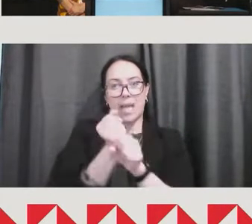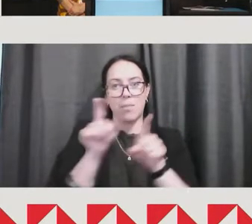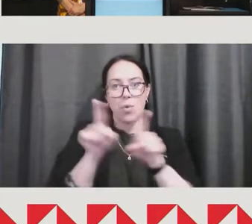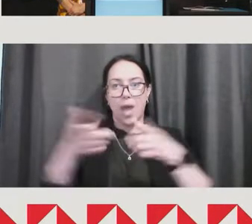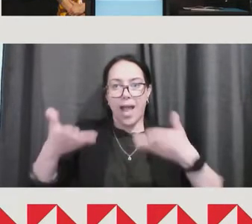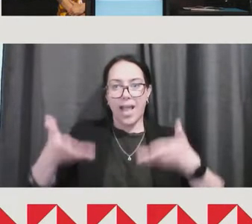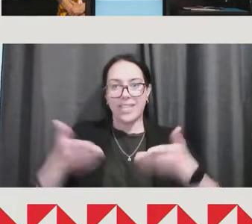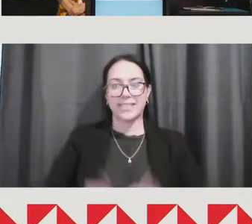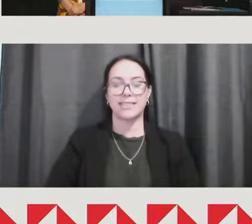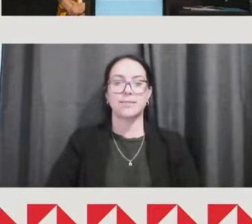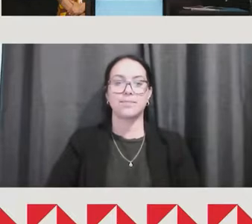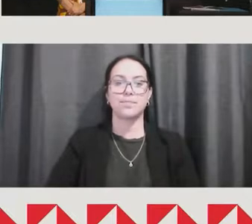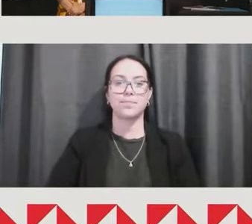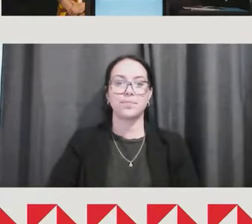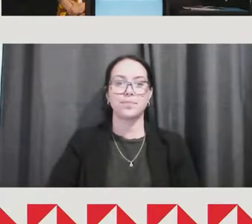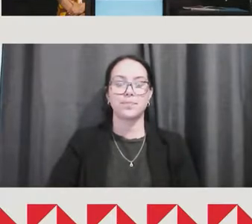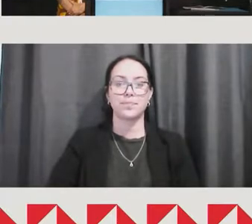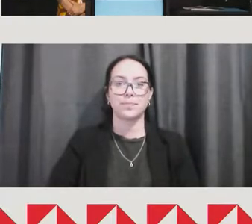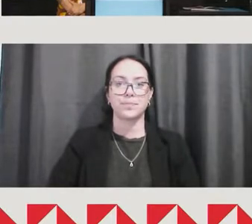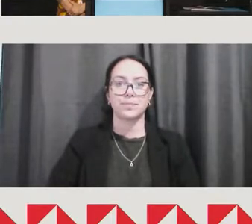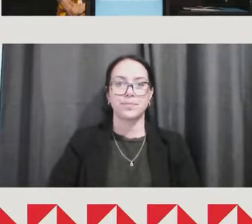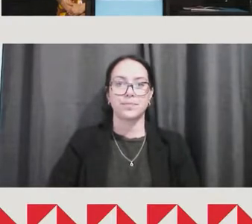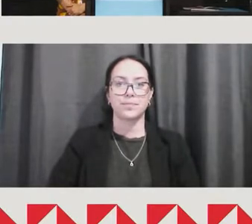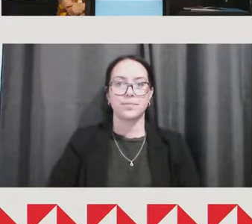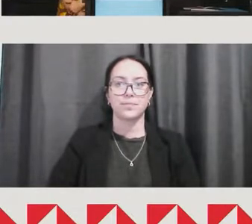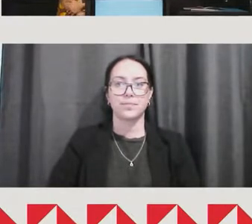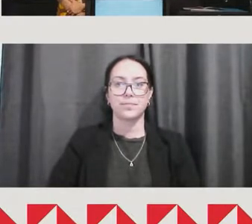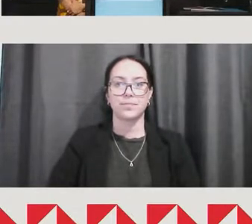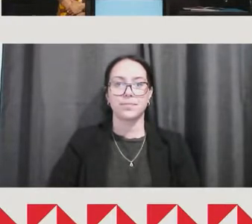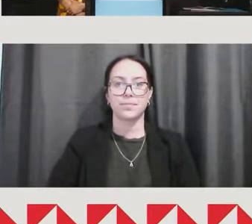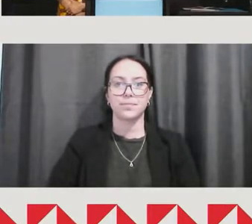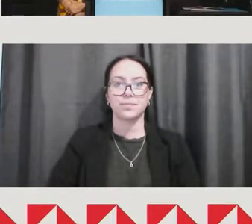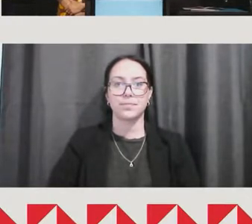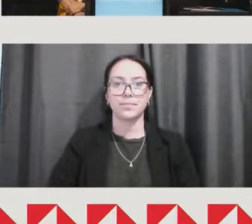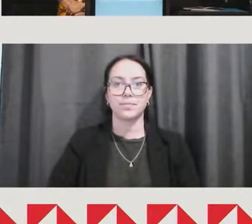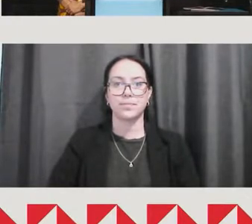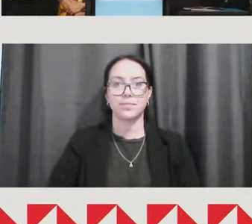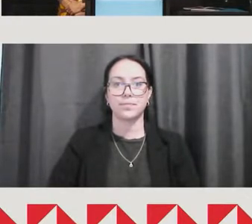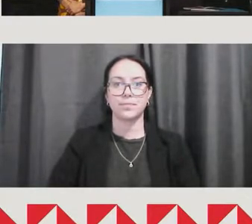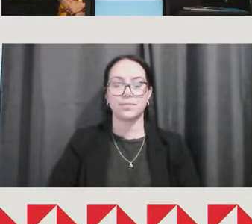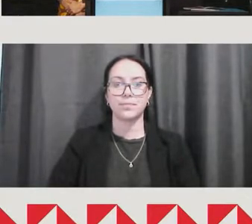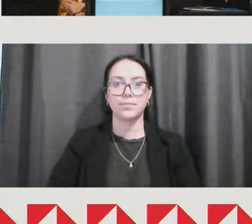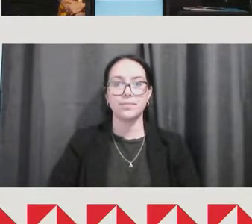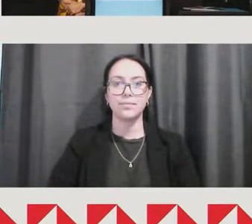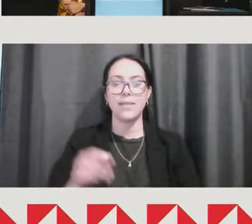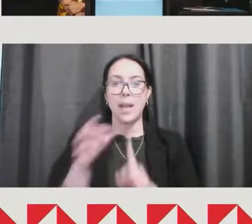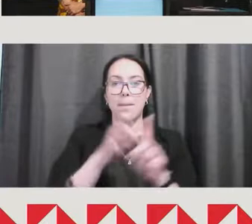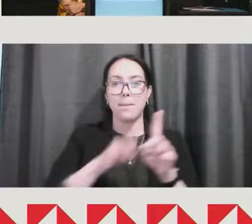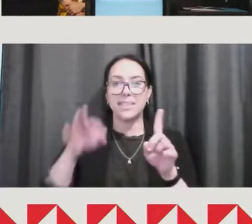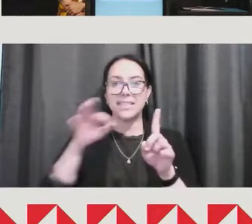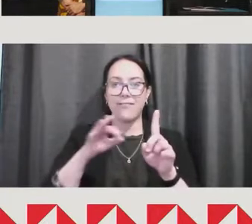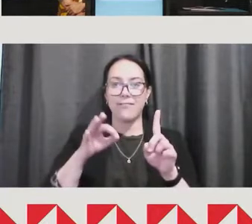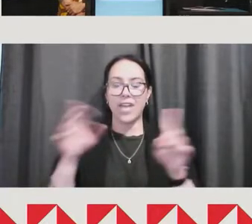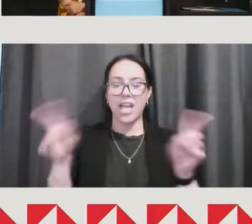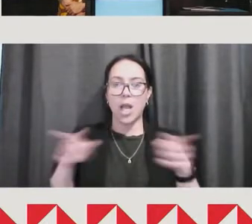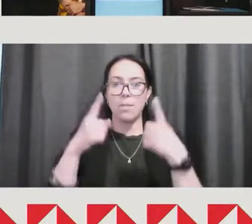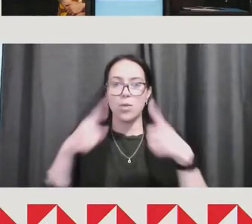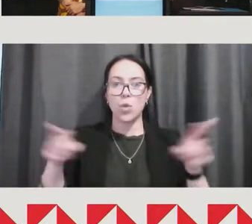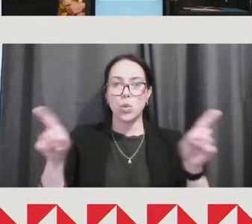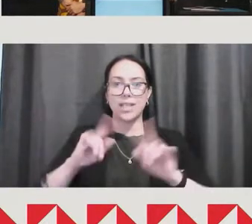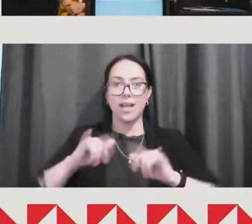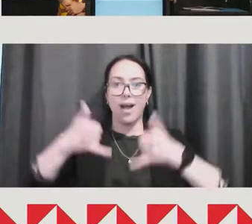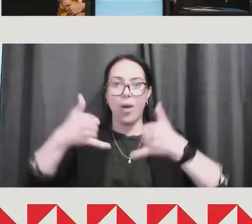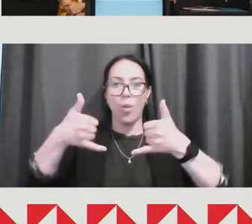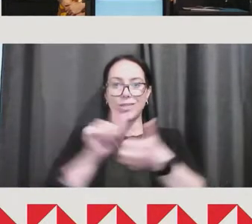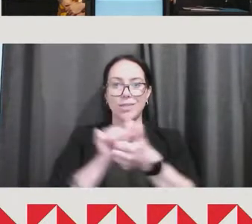foreign and another fine one the Pacific Music Awards partnership this year we um